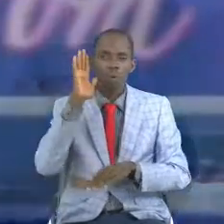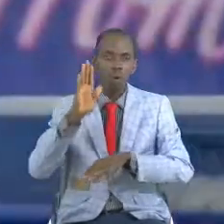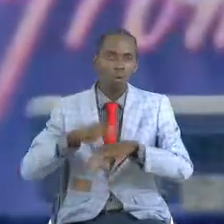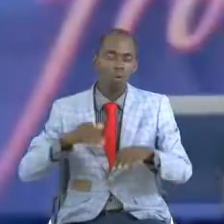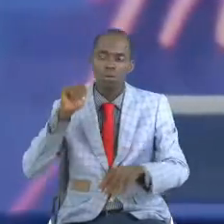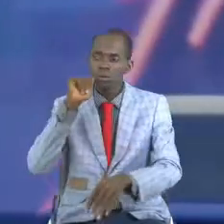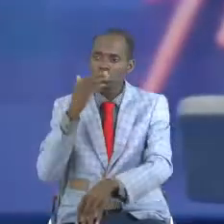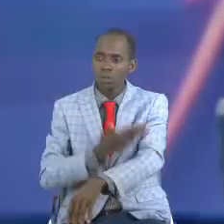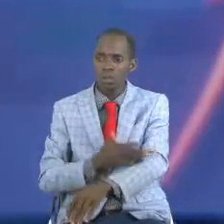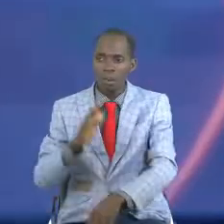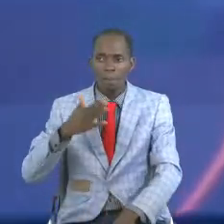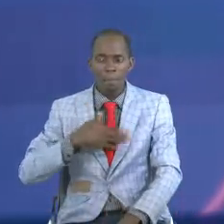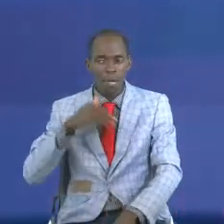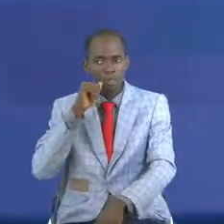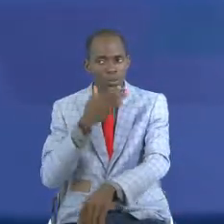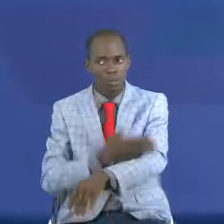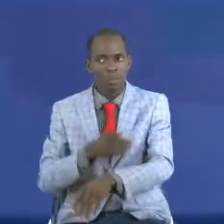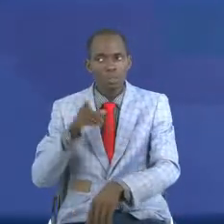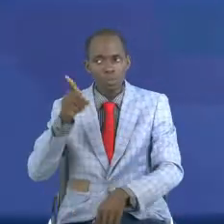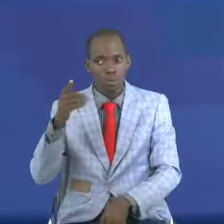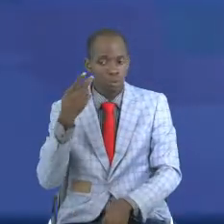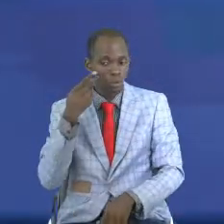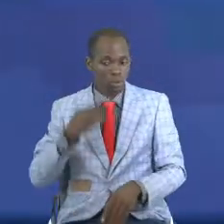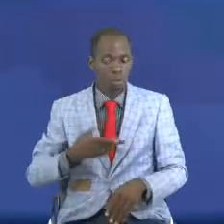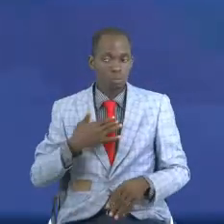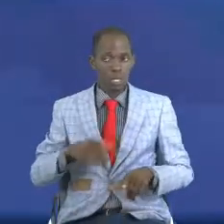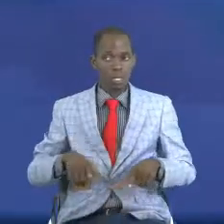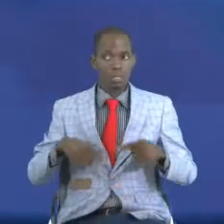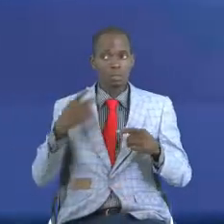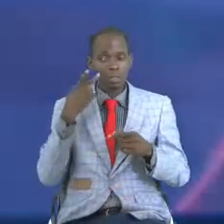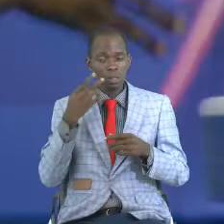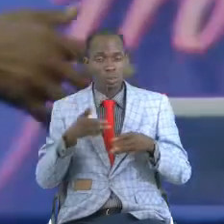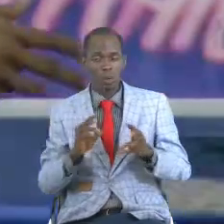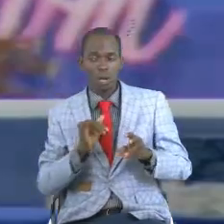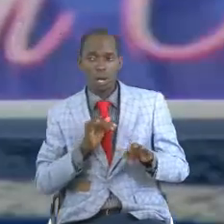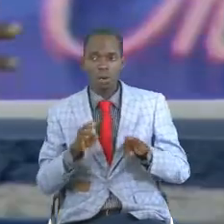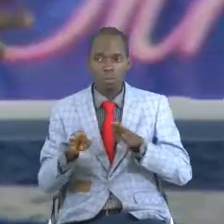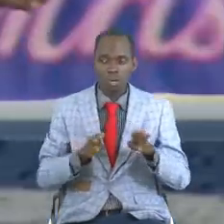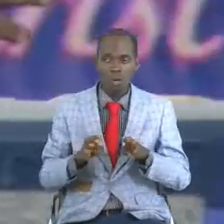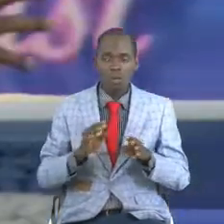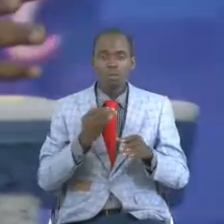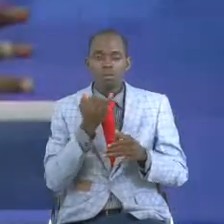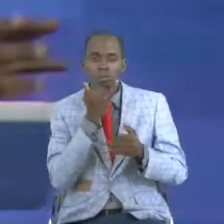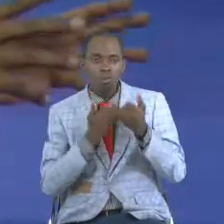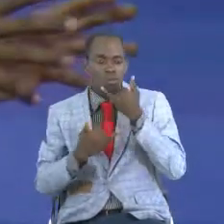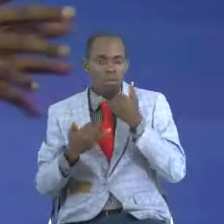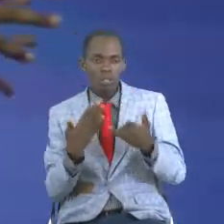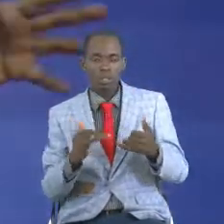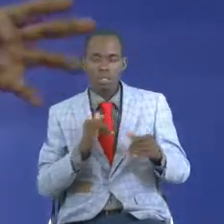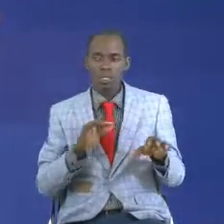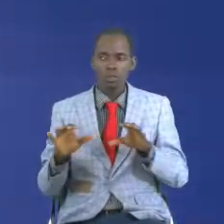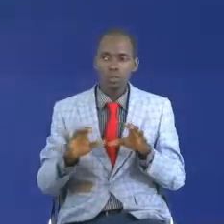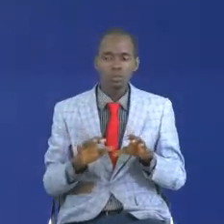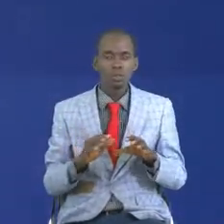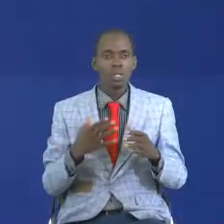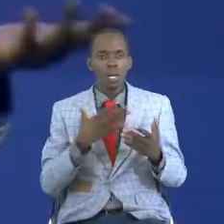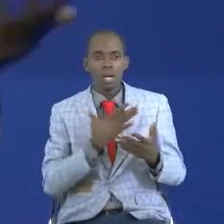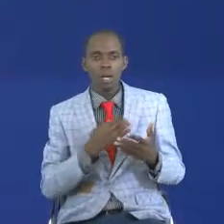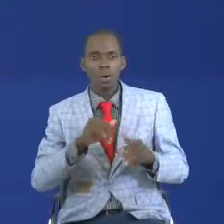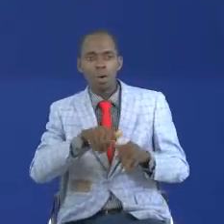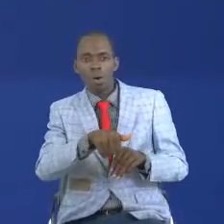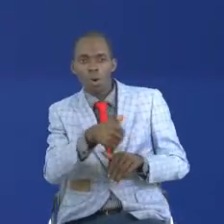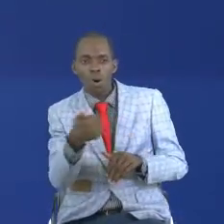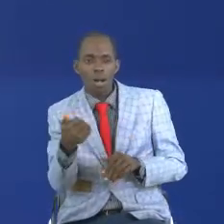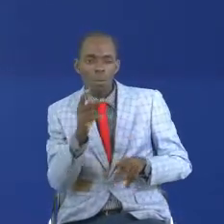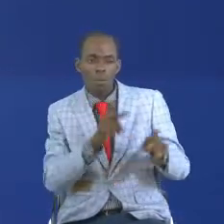I know you know the way I live, you know the way I talk, and you know the places I go, you know the other people that are into my